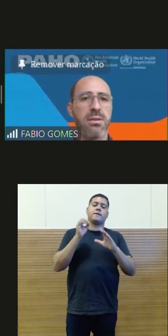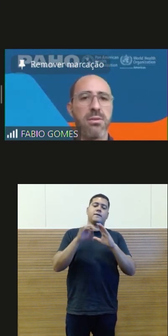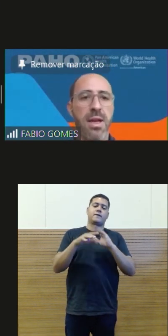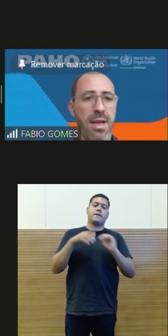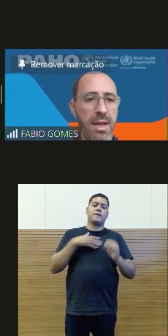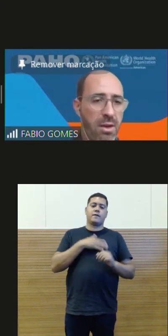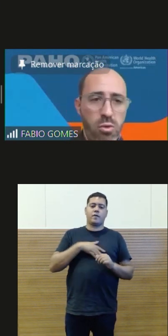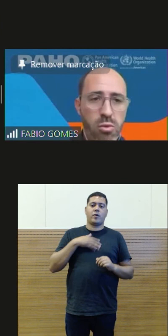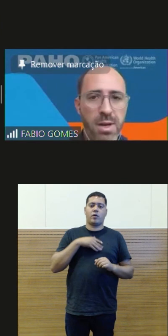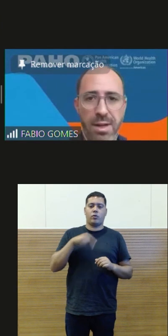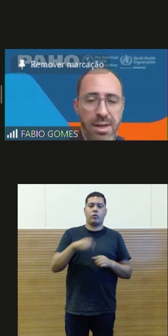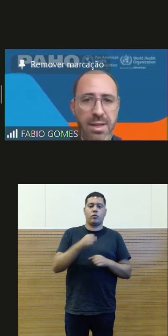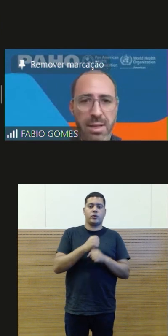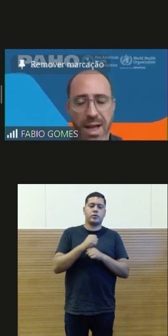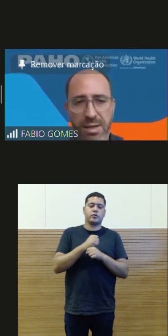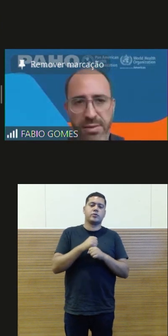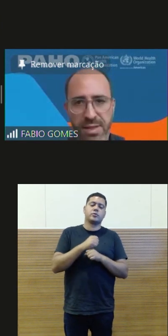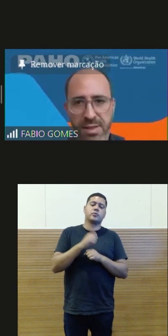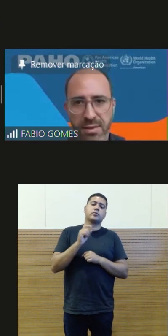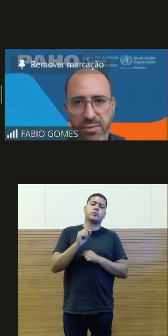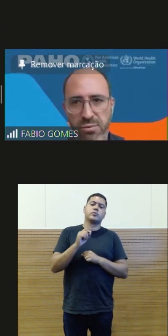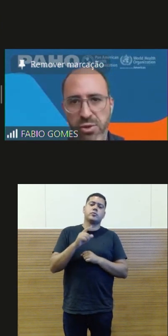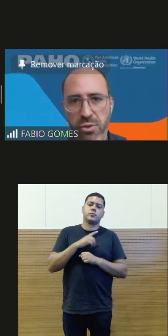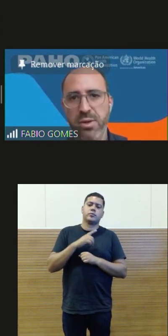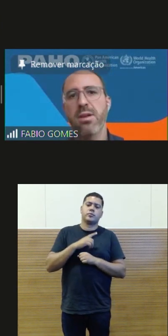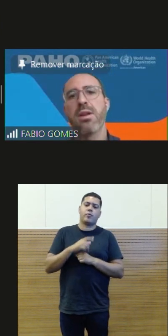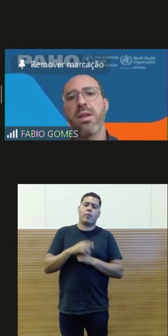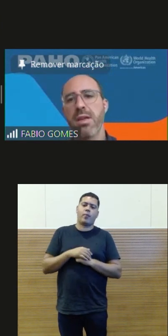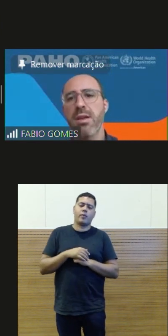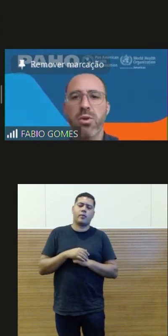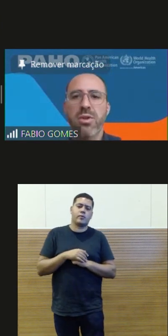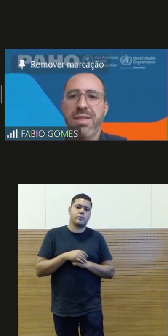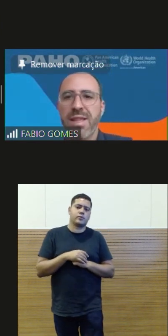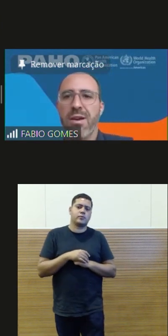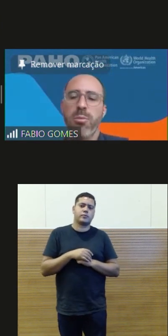And like this article that was published in August,